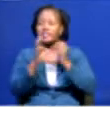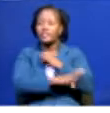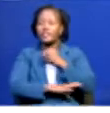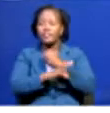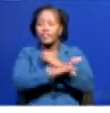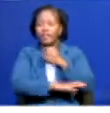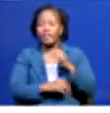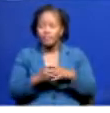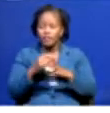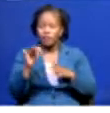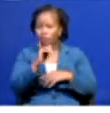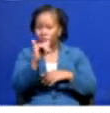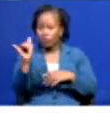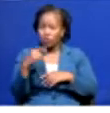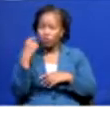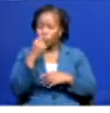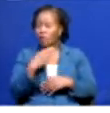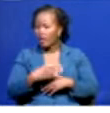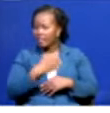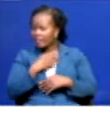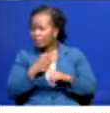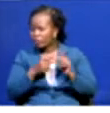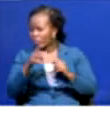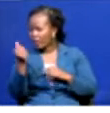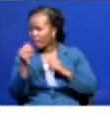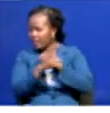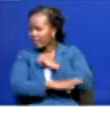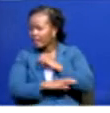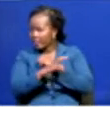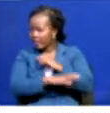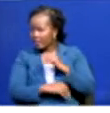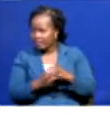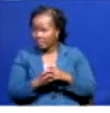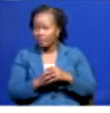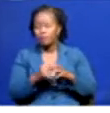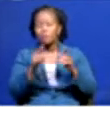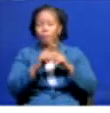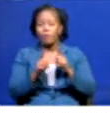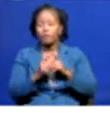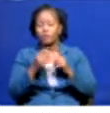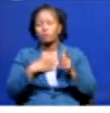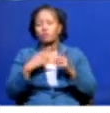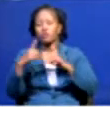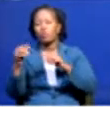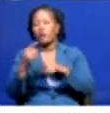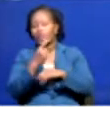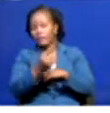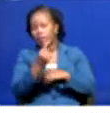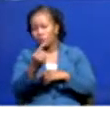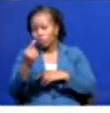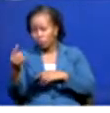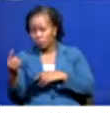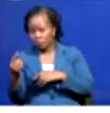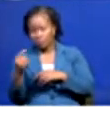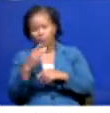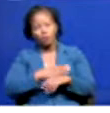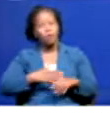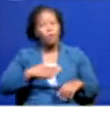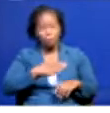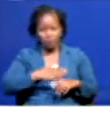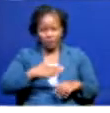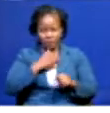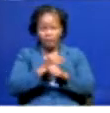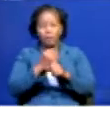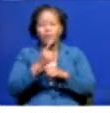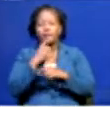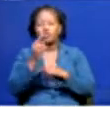are guests from other countries. And as I told each and every one of you, please carry with you our